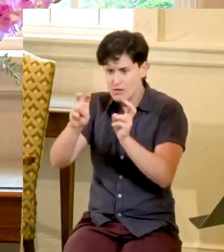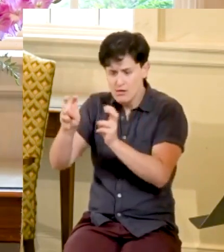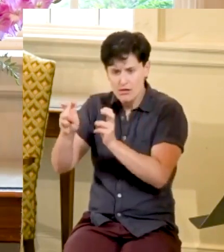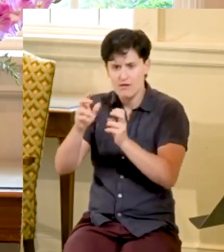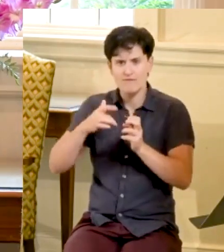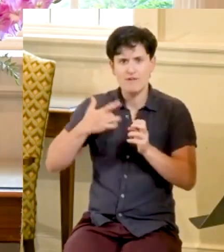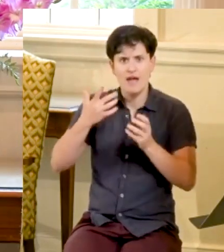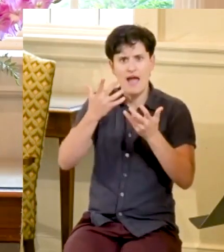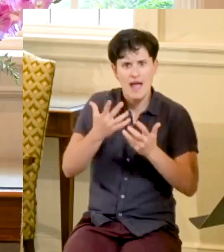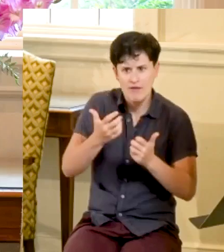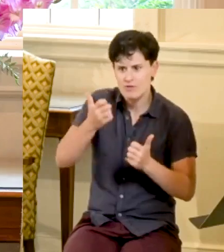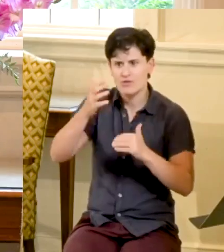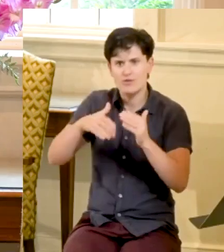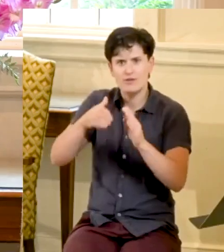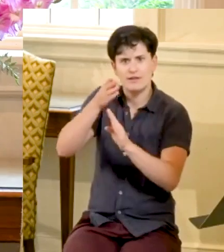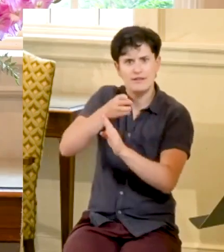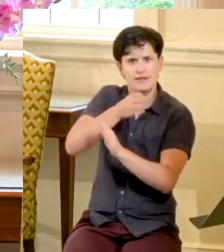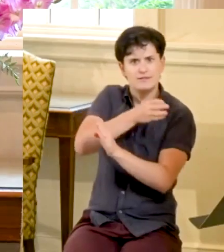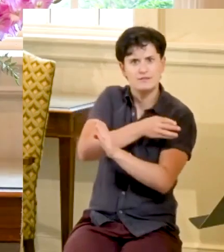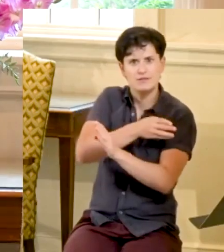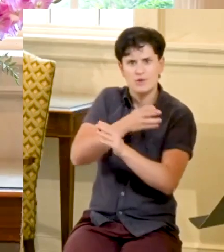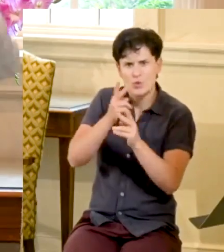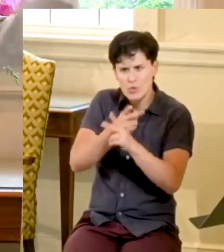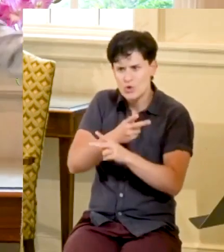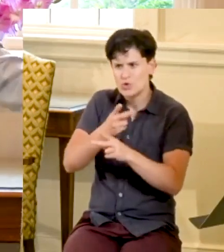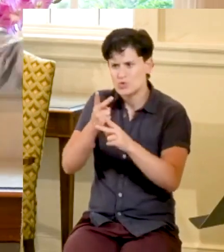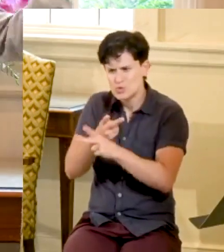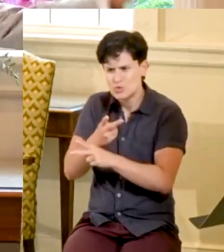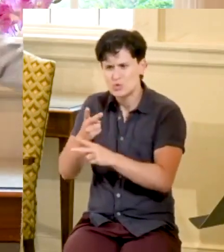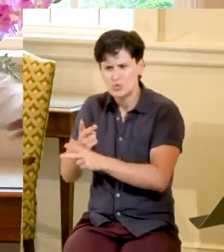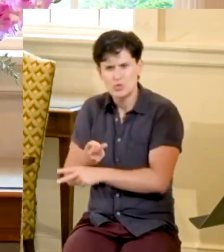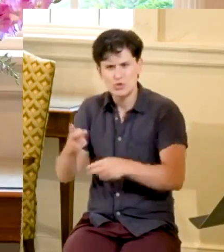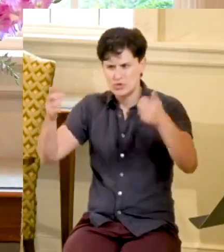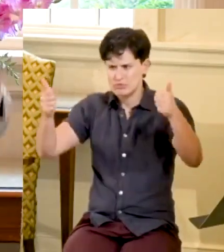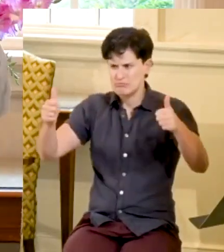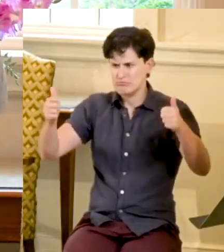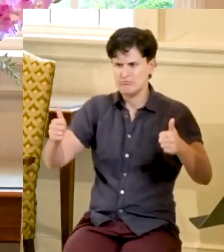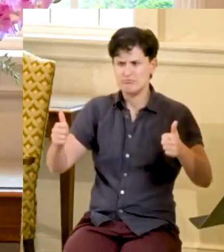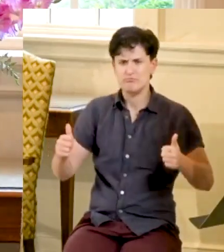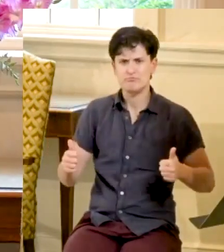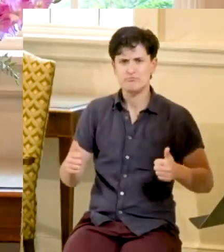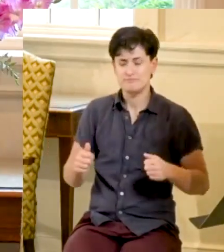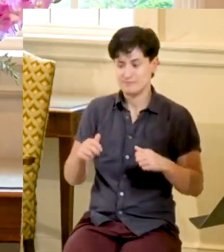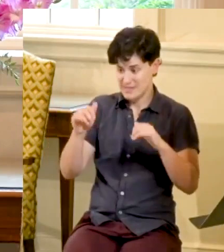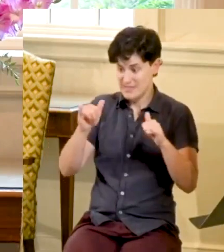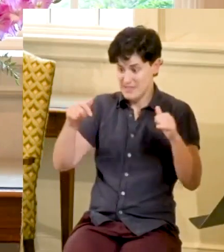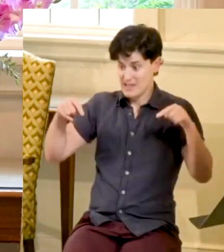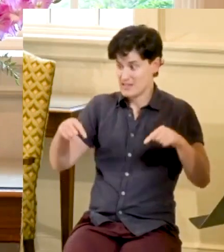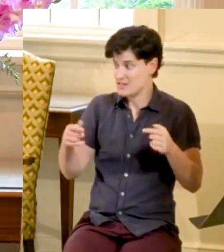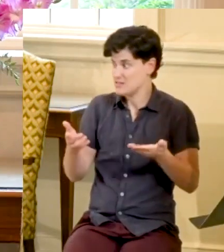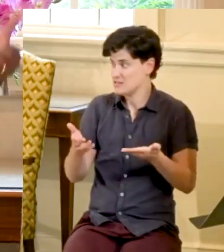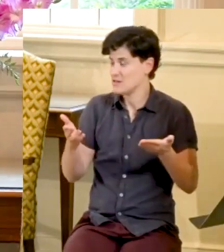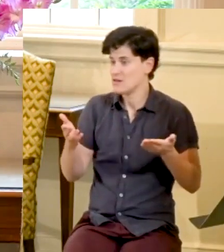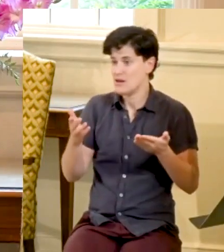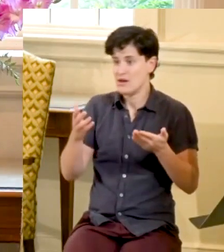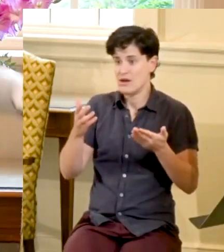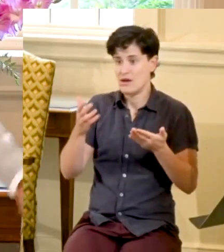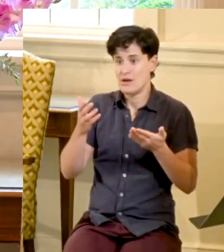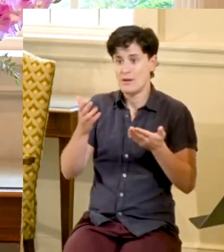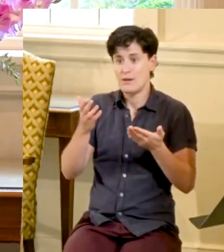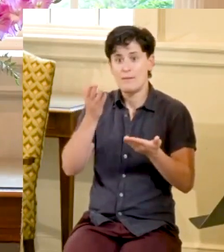Think about this. One day, a sermon like this, or a message, a reflection, shall I say, like this, could be enough to get